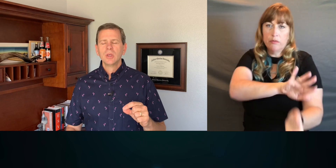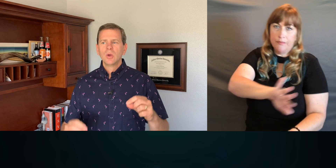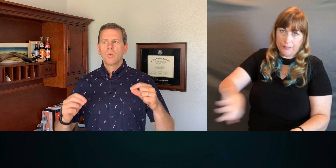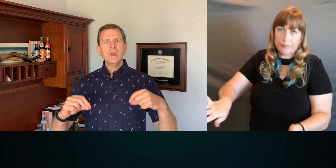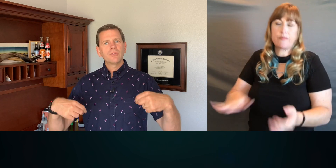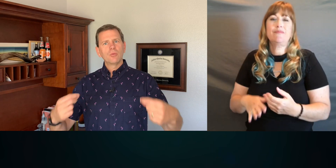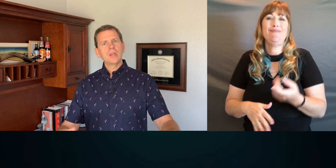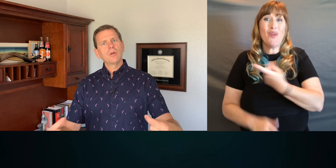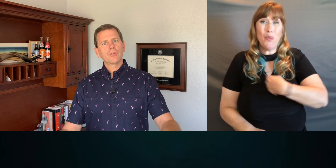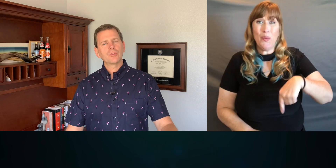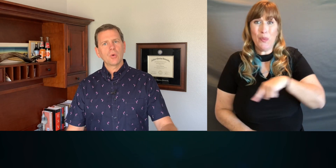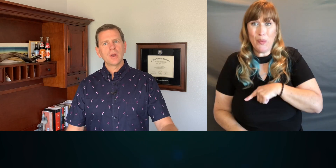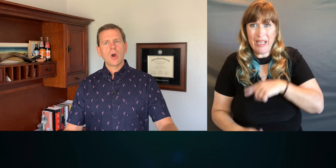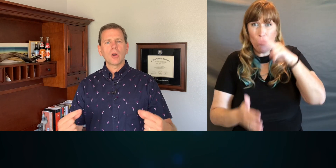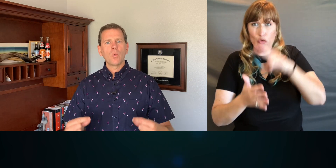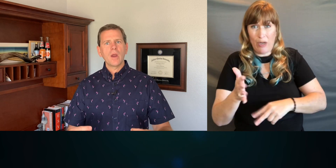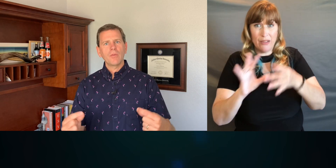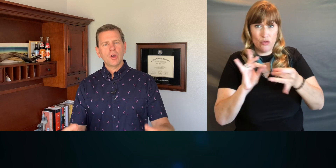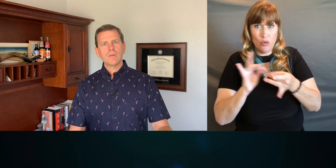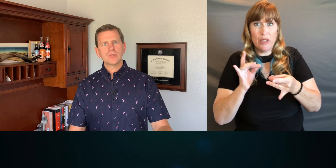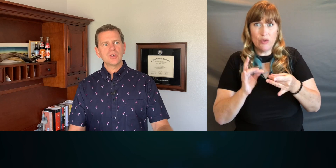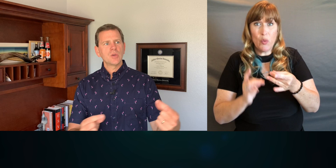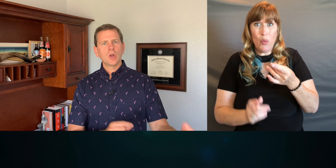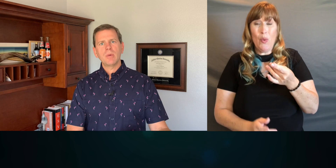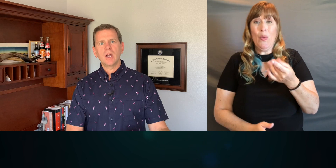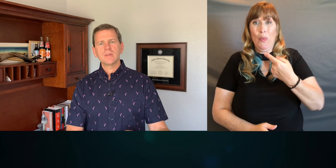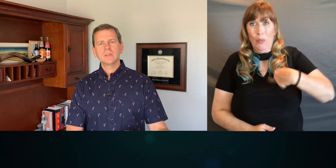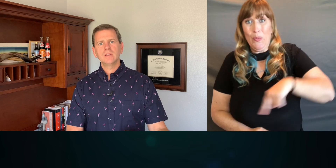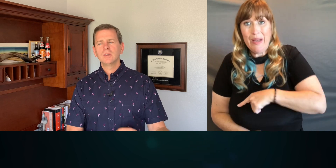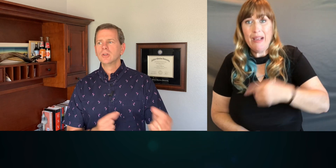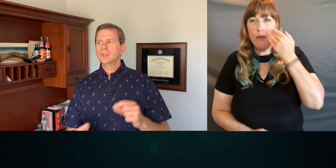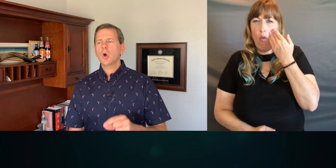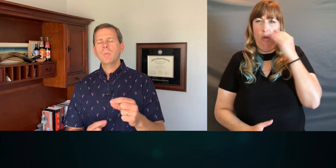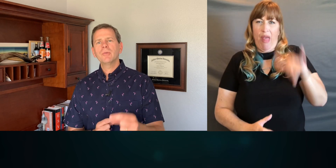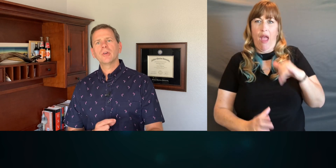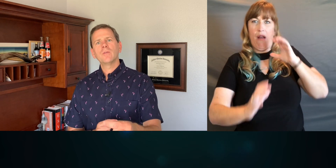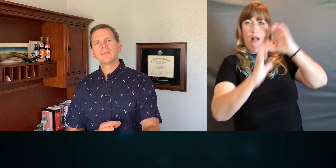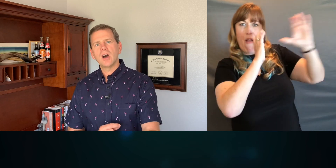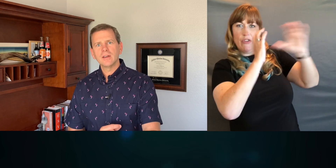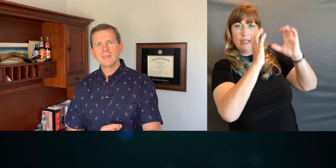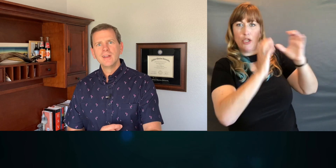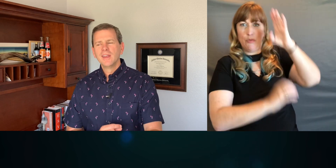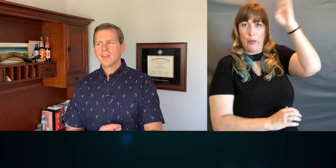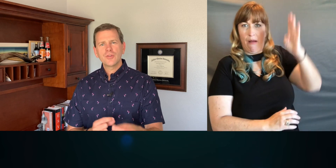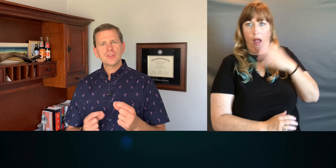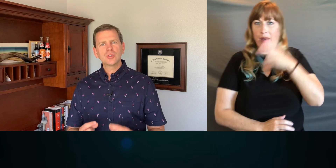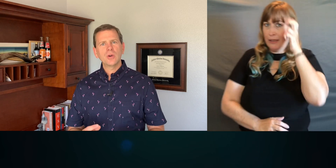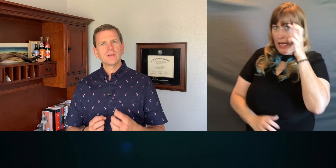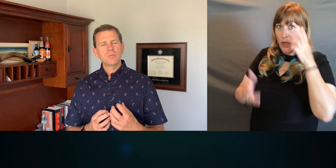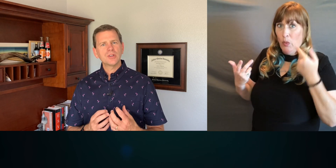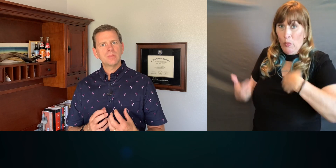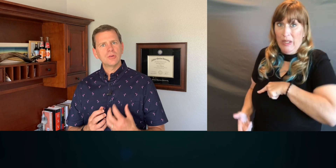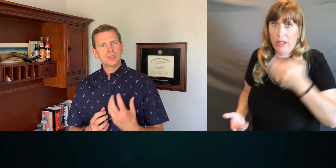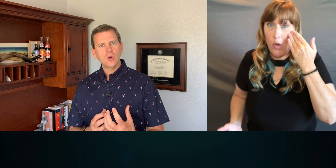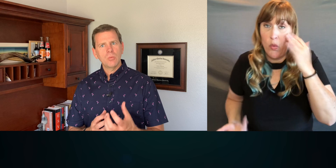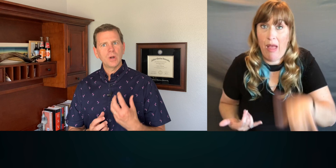something. We, as the reader of the story, are aware of the conversation that went on behind the scenes. Job himself is not. And so this story is